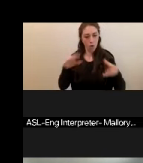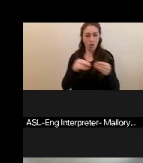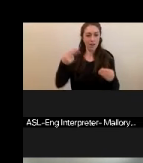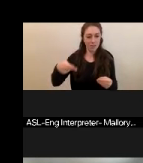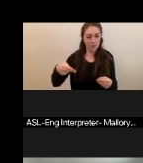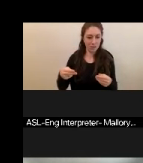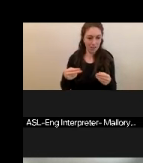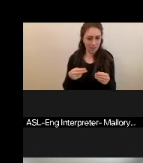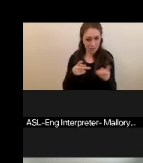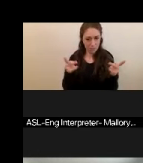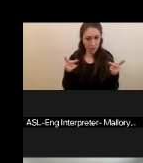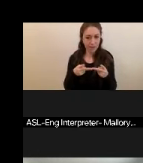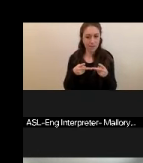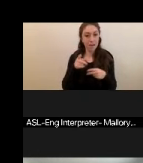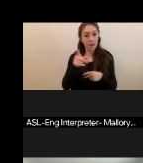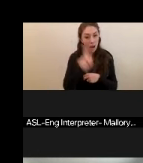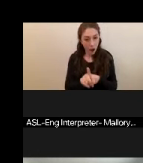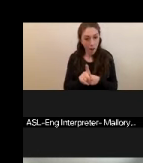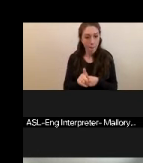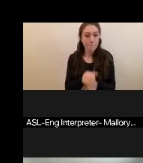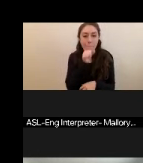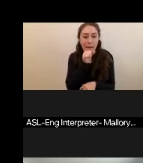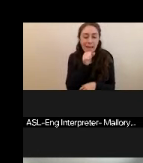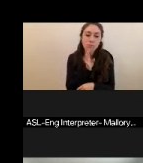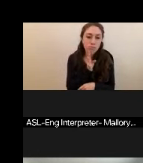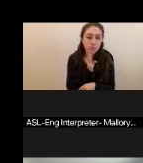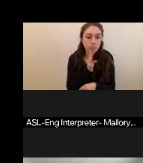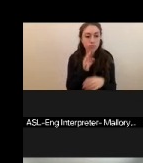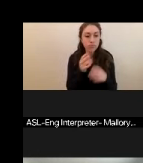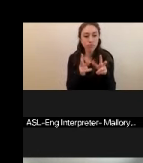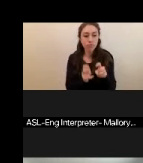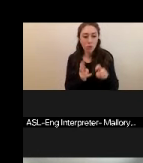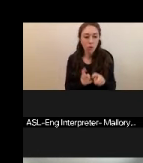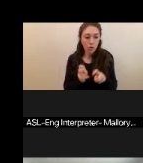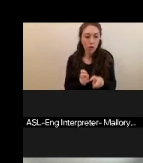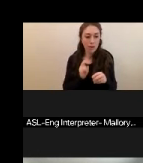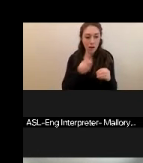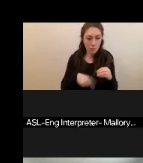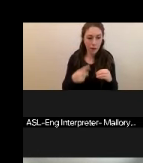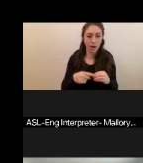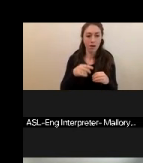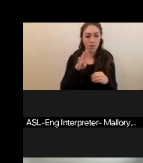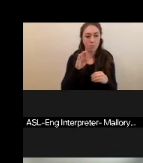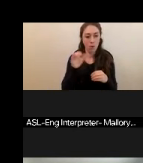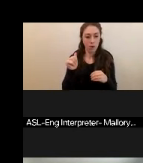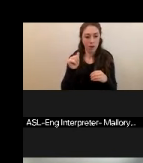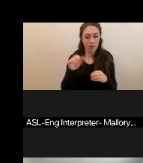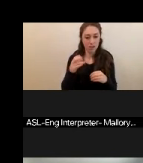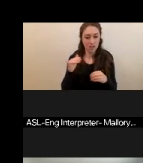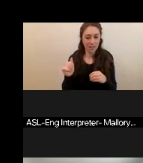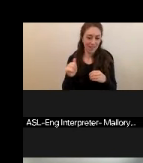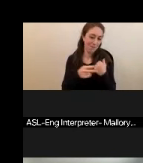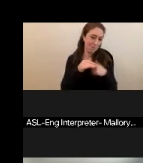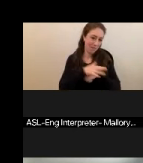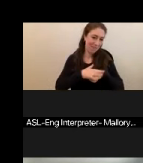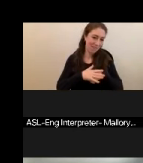space and record memories about Boca Chica Beach. I would play this, but it's a little long and I only, you know, I have a few minutes. So I